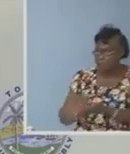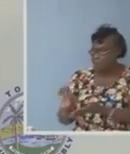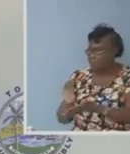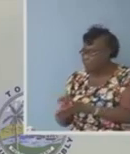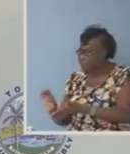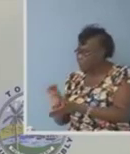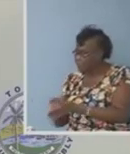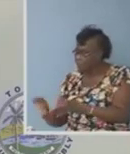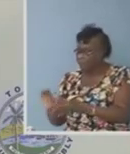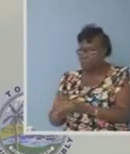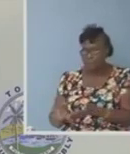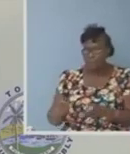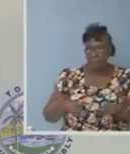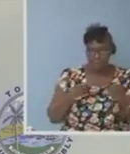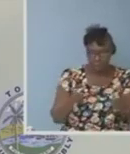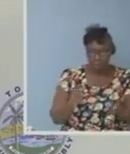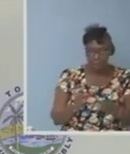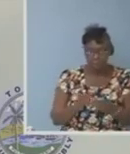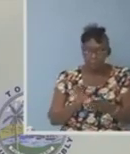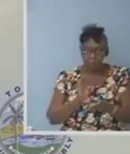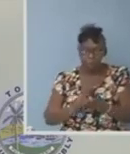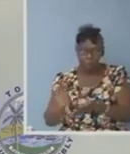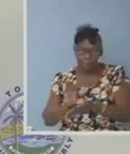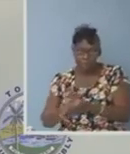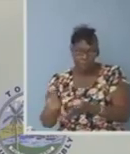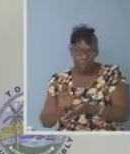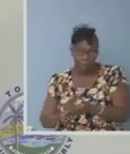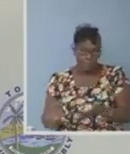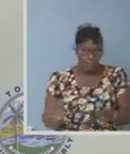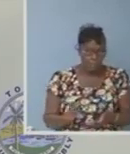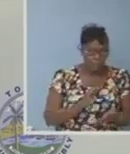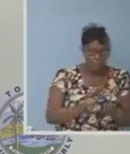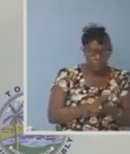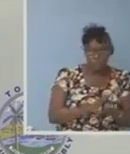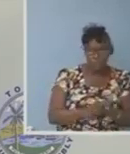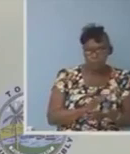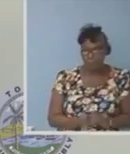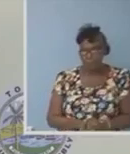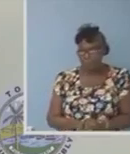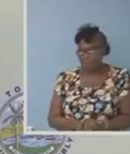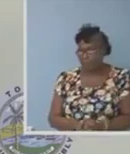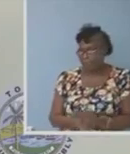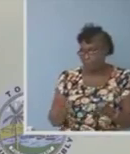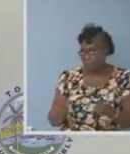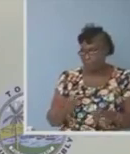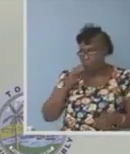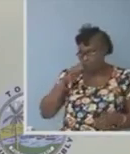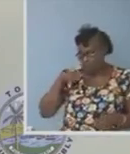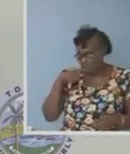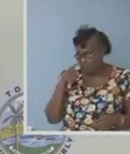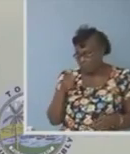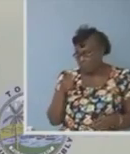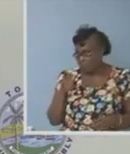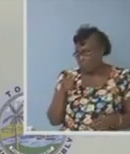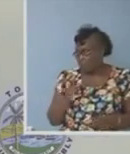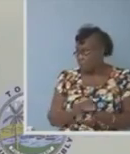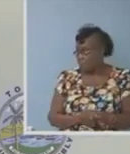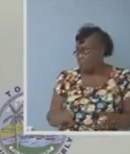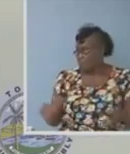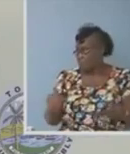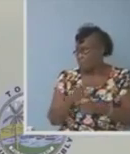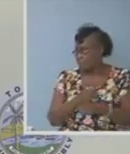sanitizing supplies, for example, to clean and to disinfect the schools. And I want to say at this point in time, we would have